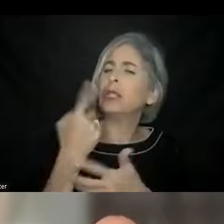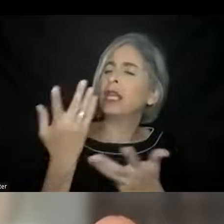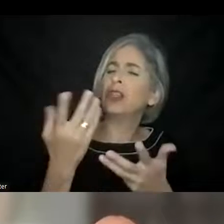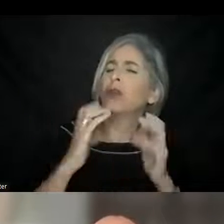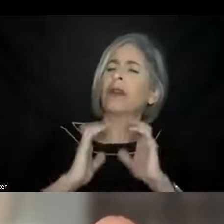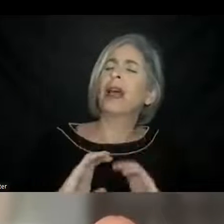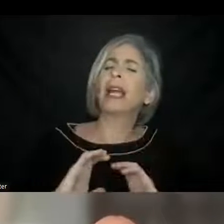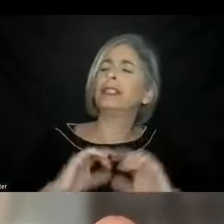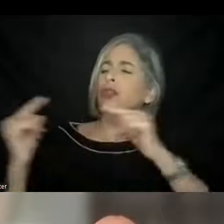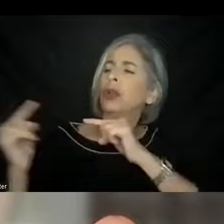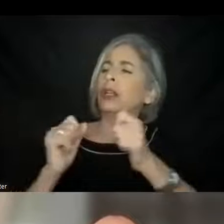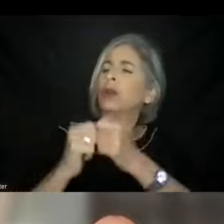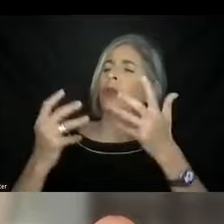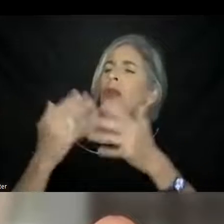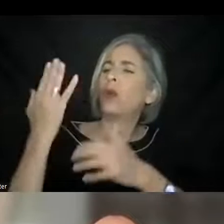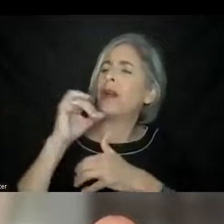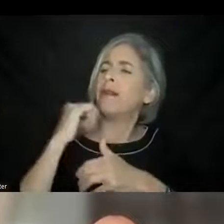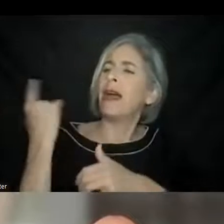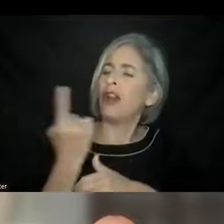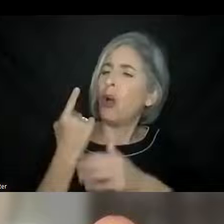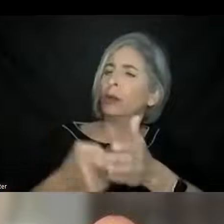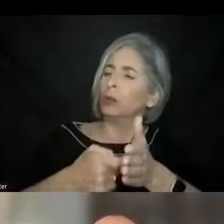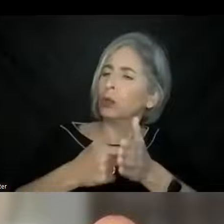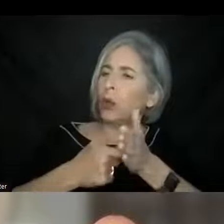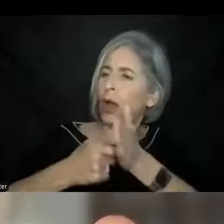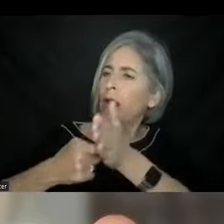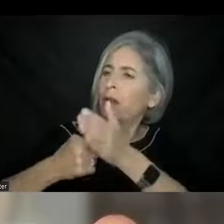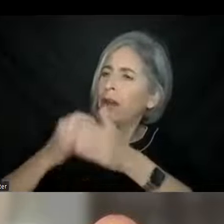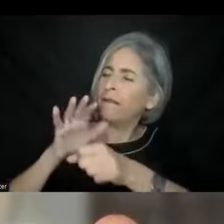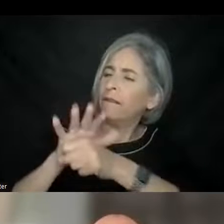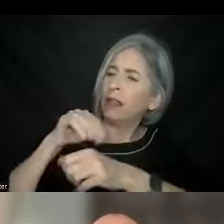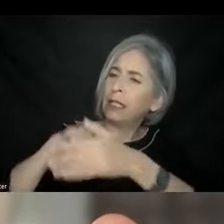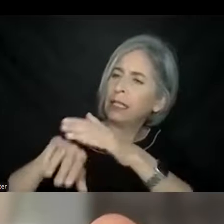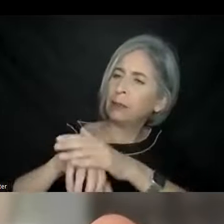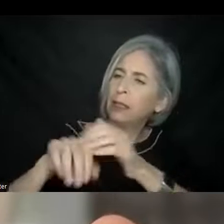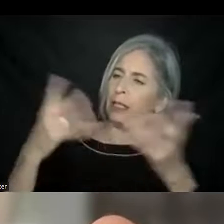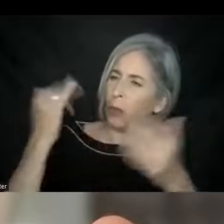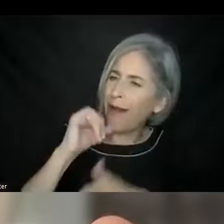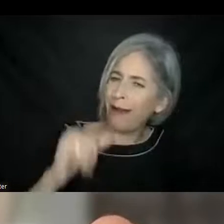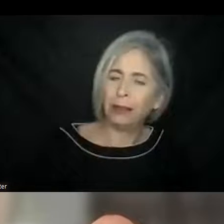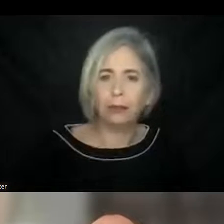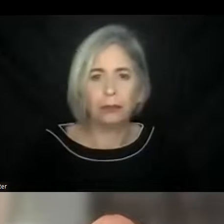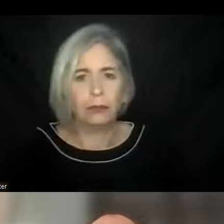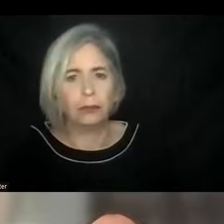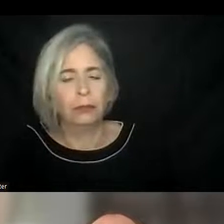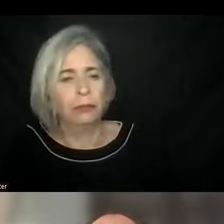clients struggling with? Why are they not always requiring full accessibility from everything? I think that